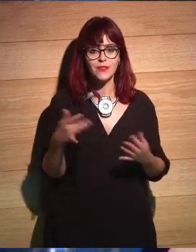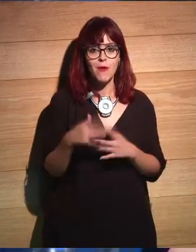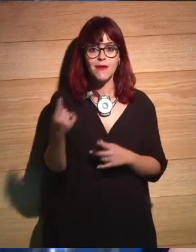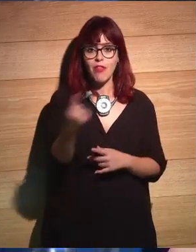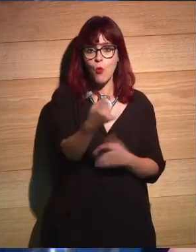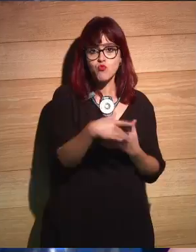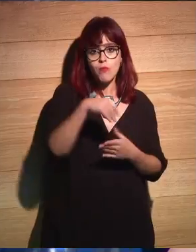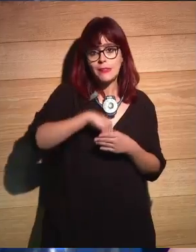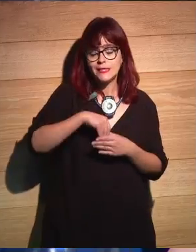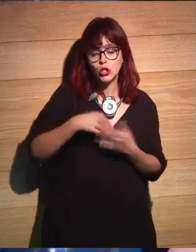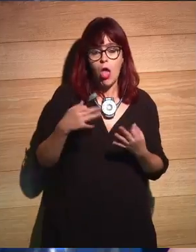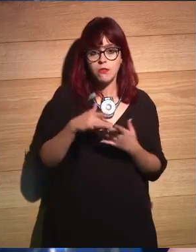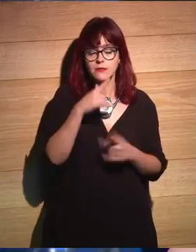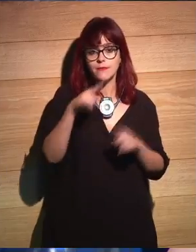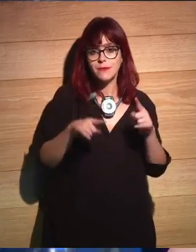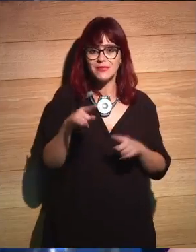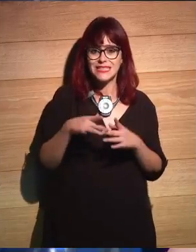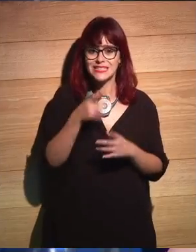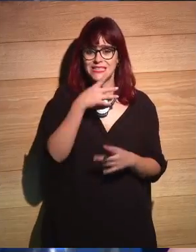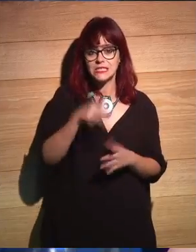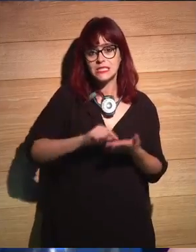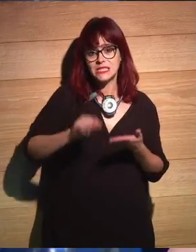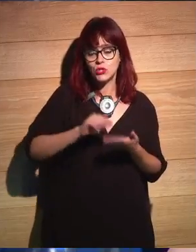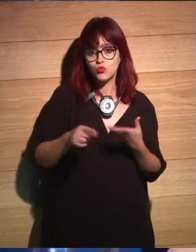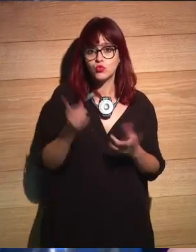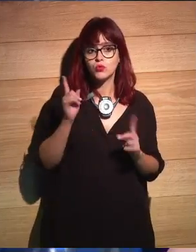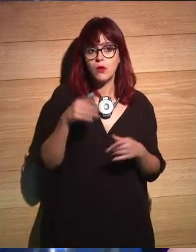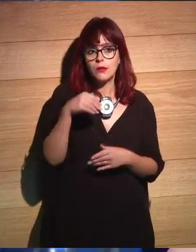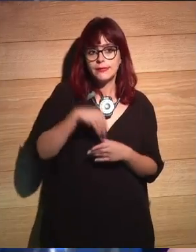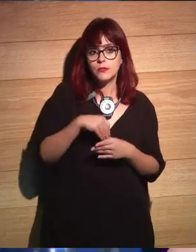your question has to do with what each of